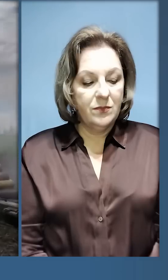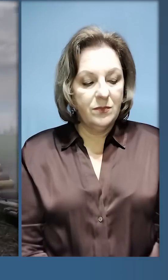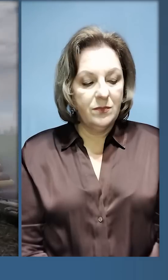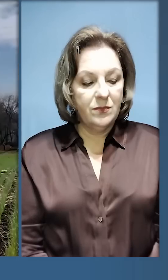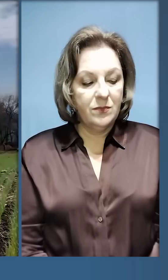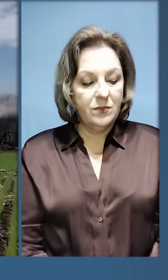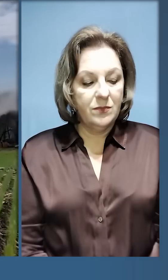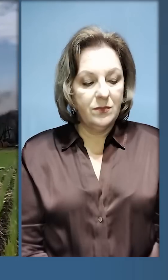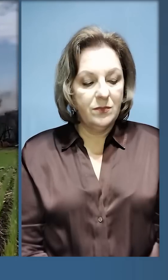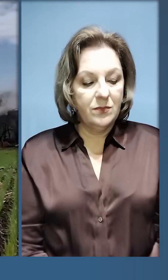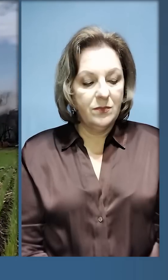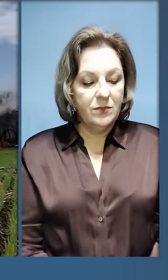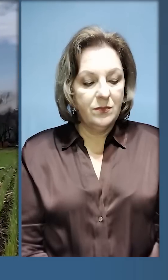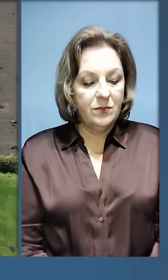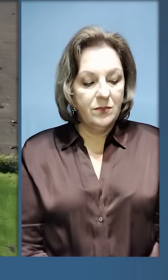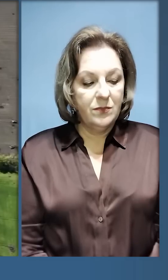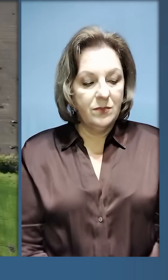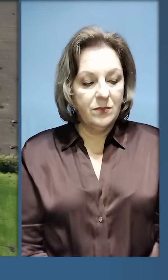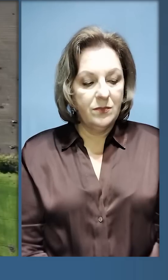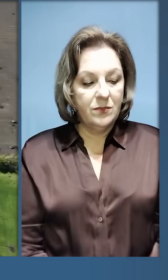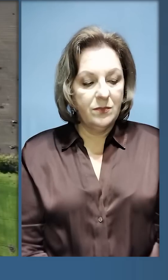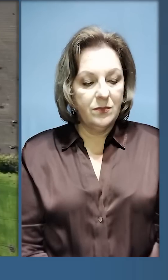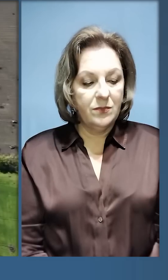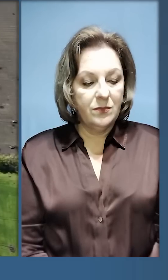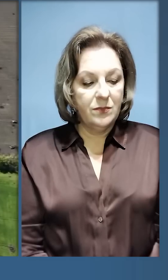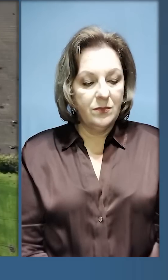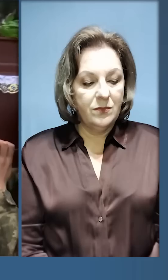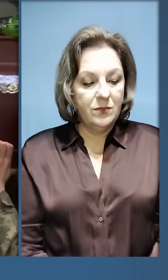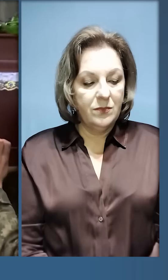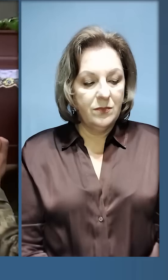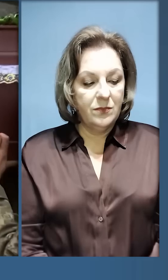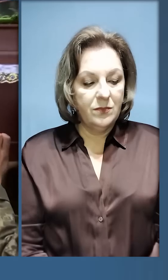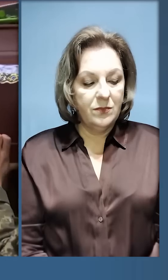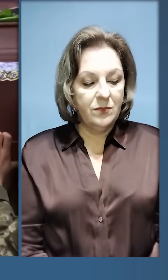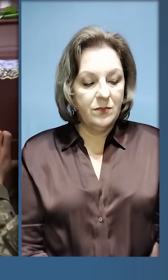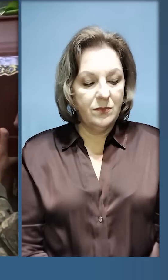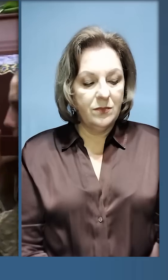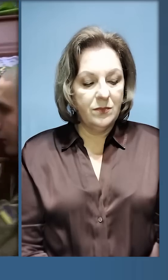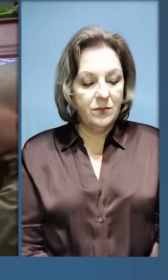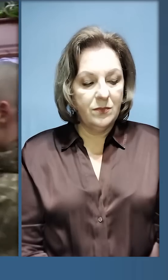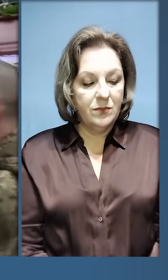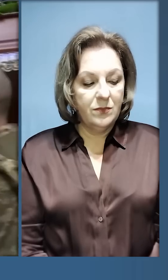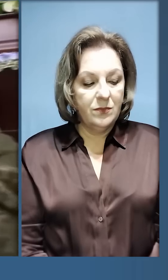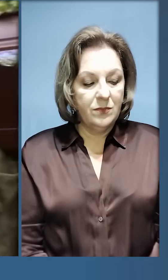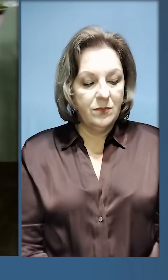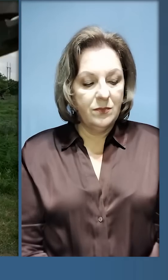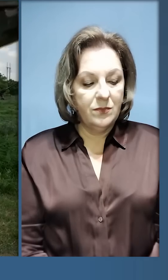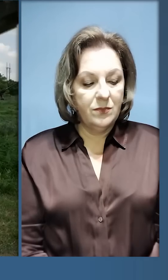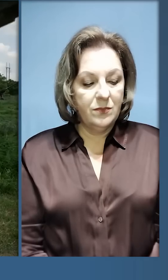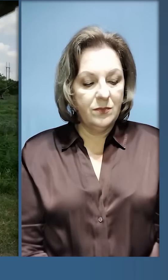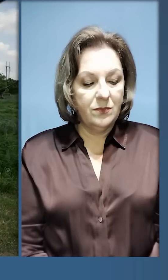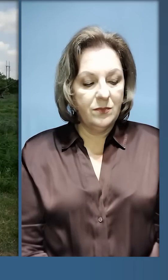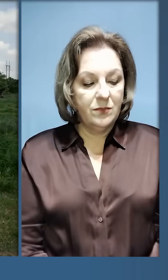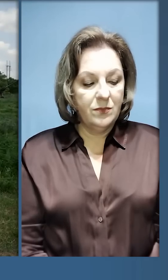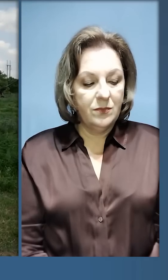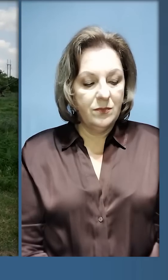The battle for Ukraine has turned into a slugfest of dueling artillery. 60 to 100 soldiers killed each day. Ukrainian